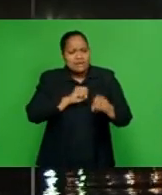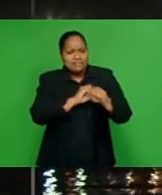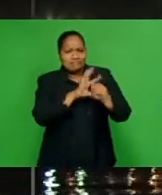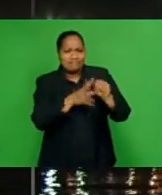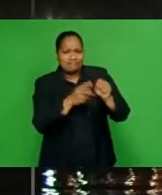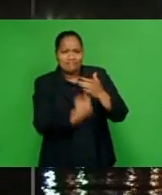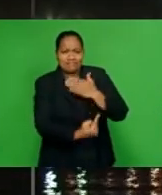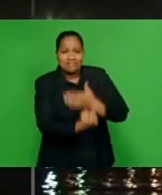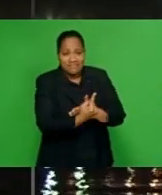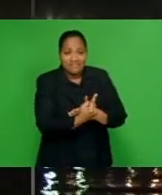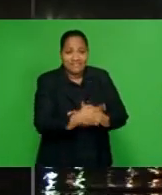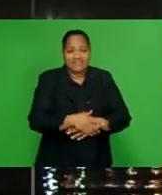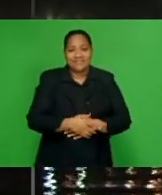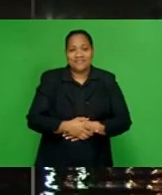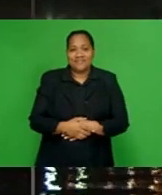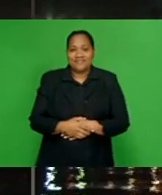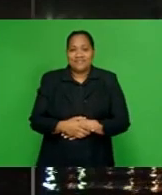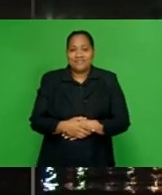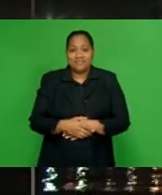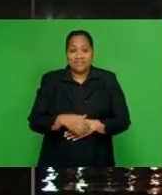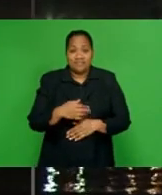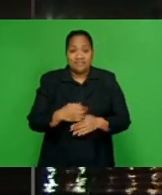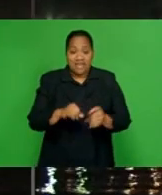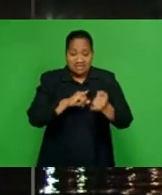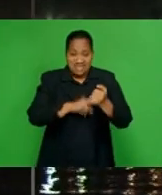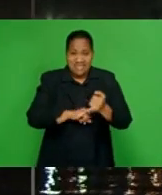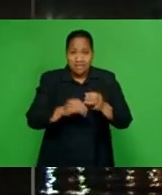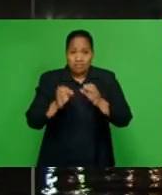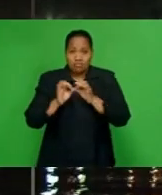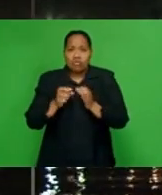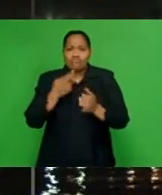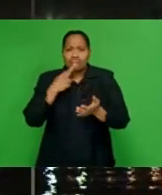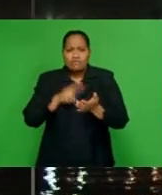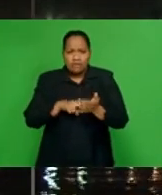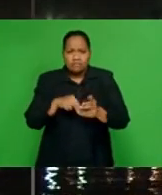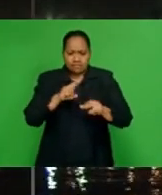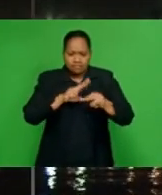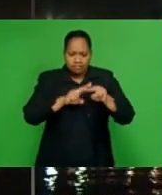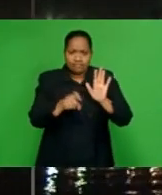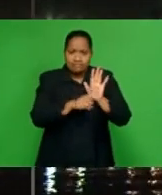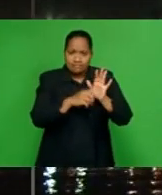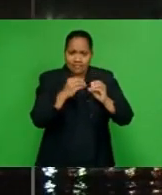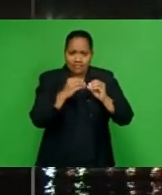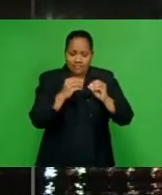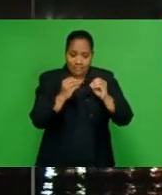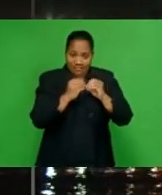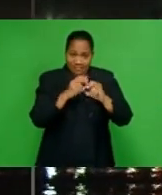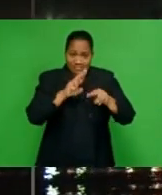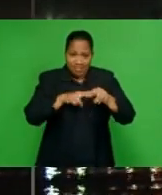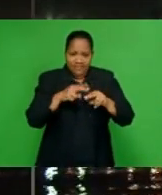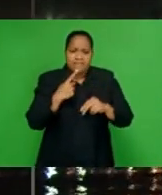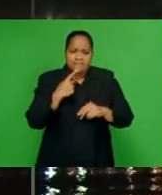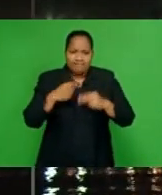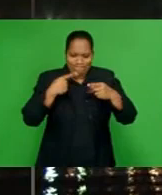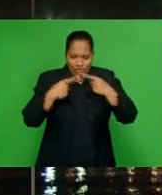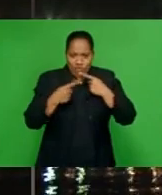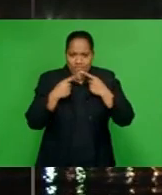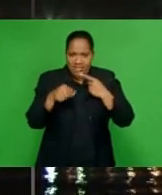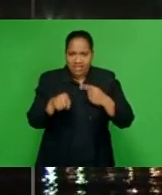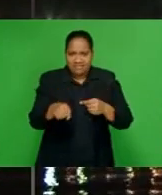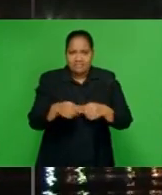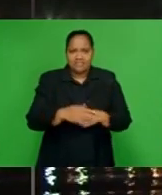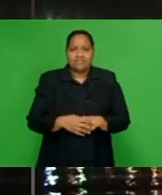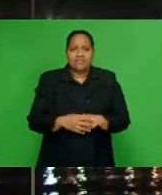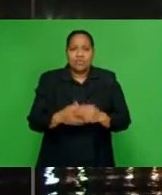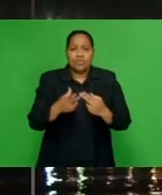pandemic. Sainiani Boiler reports the RBF governor made this comment while presenting during the Fiji Commerce and Employers Federation Symposium